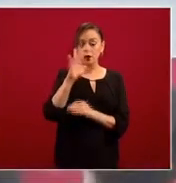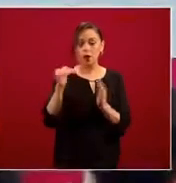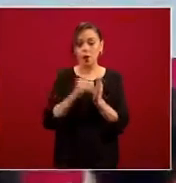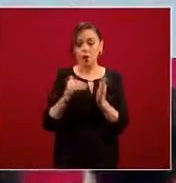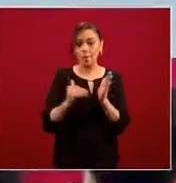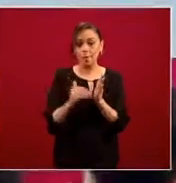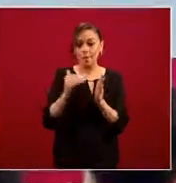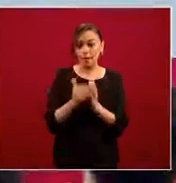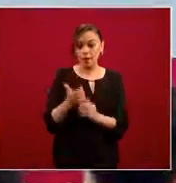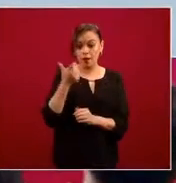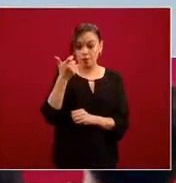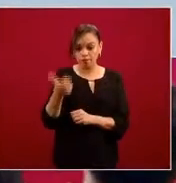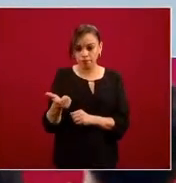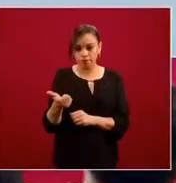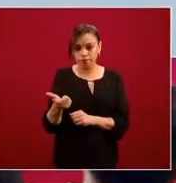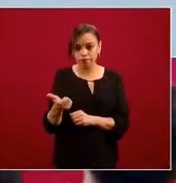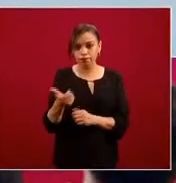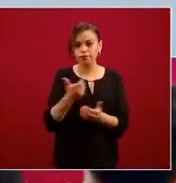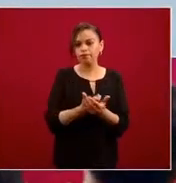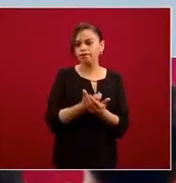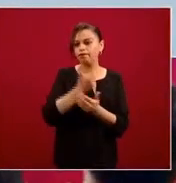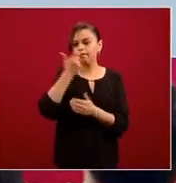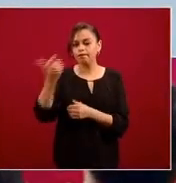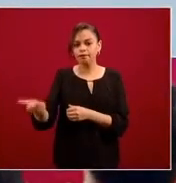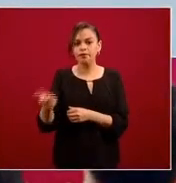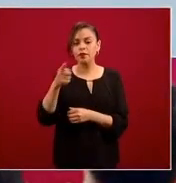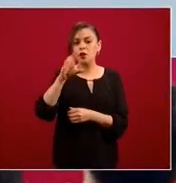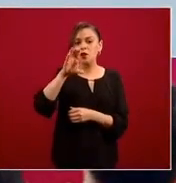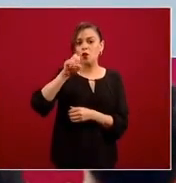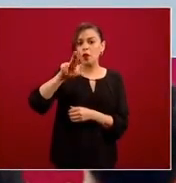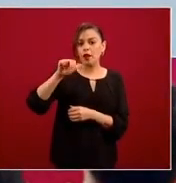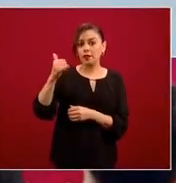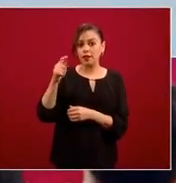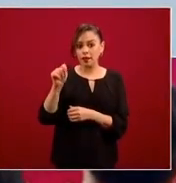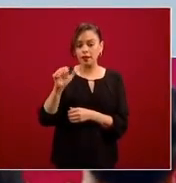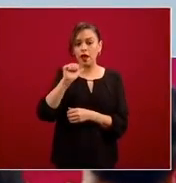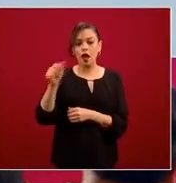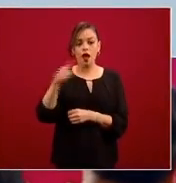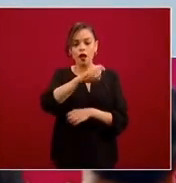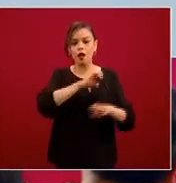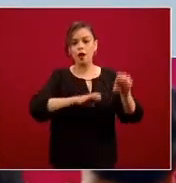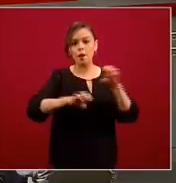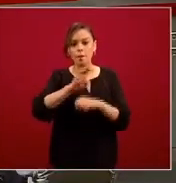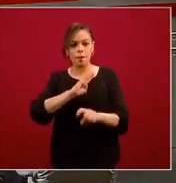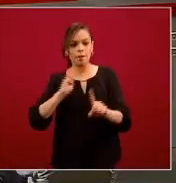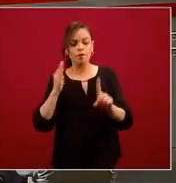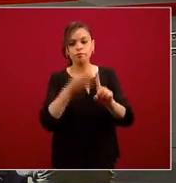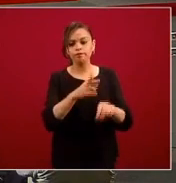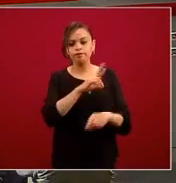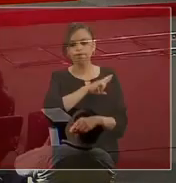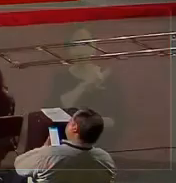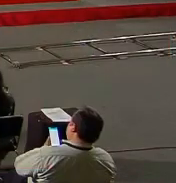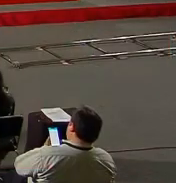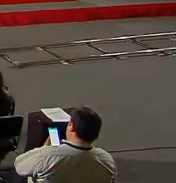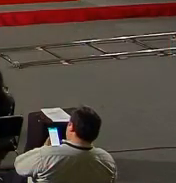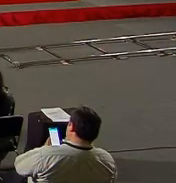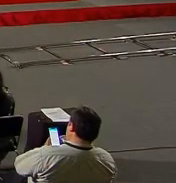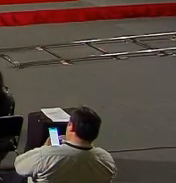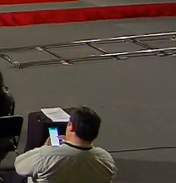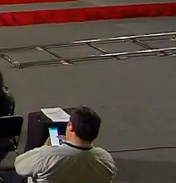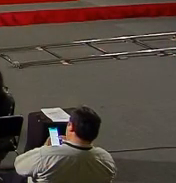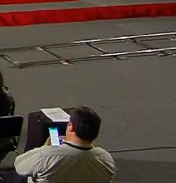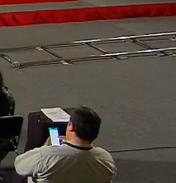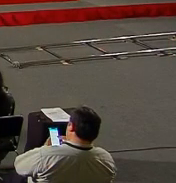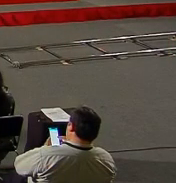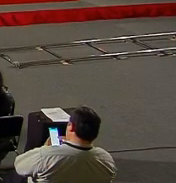It was more than 35 billion pesos that had been in CONACYT and had been transferred to